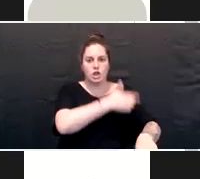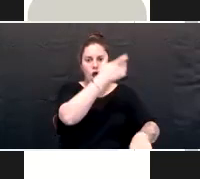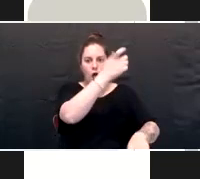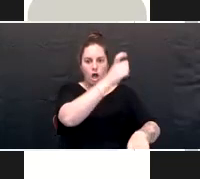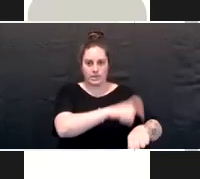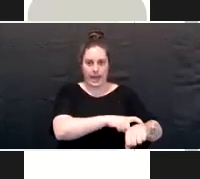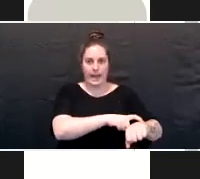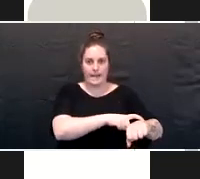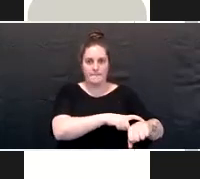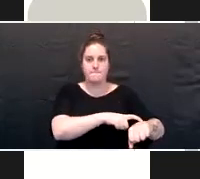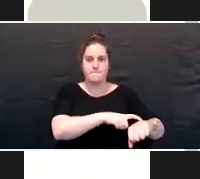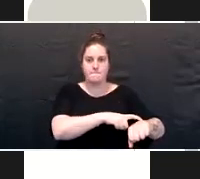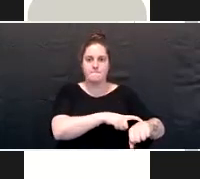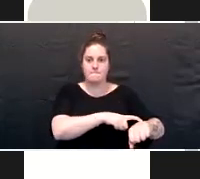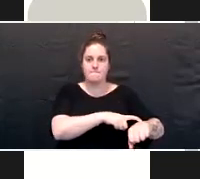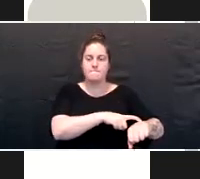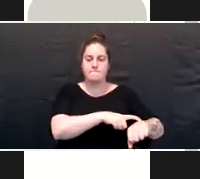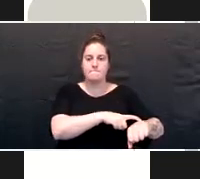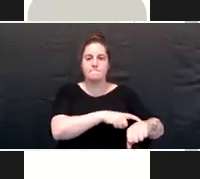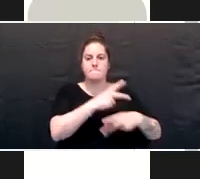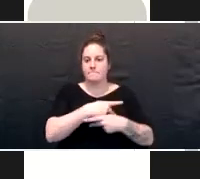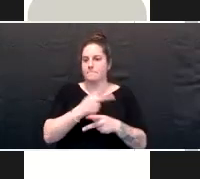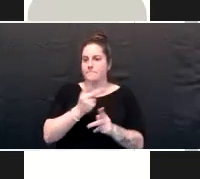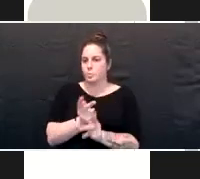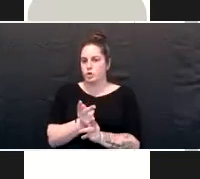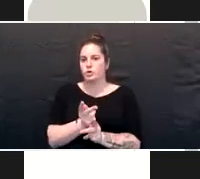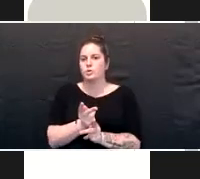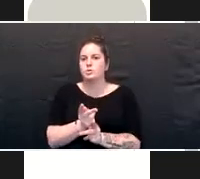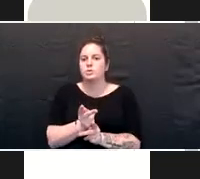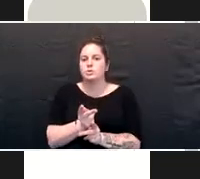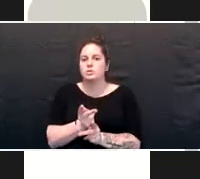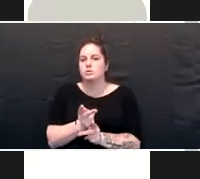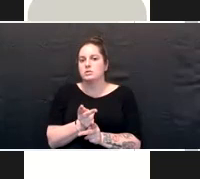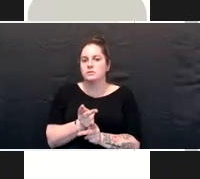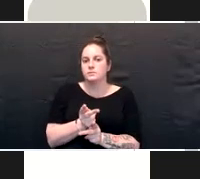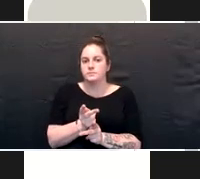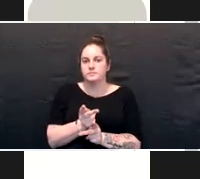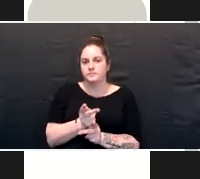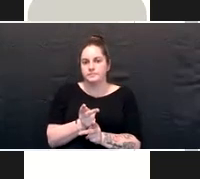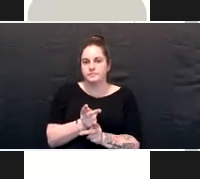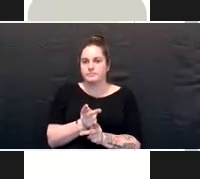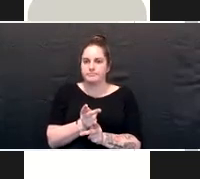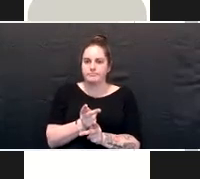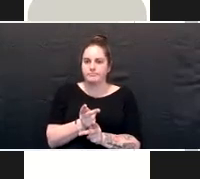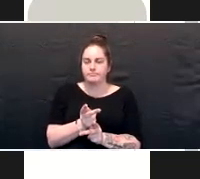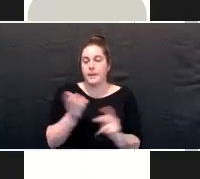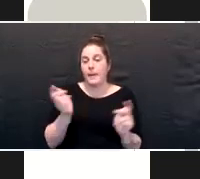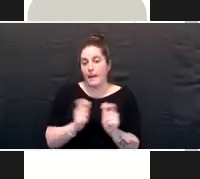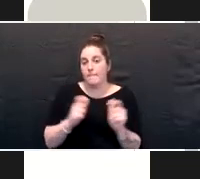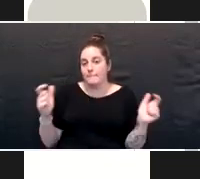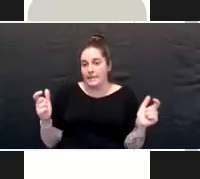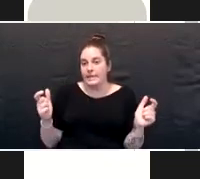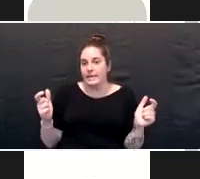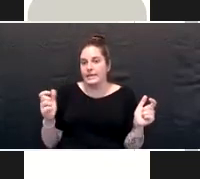time interval and produce, um, you know, a